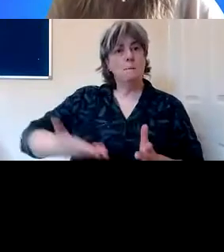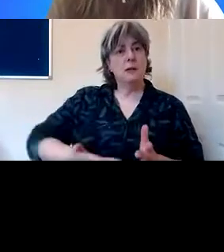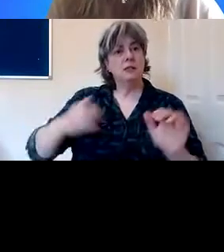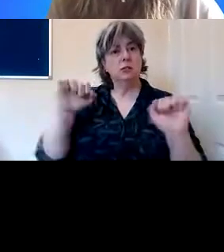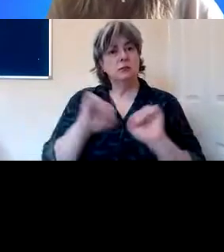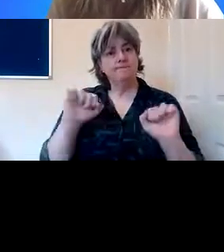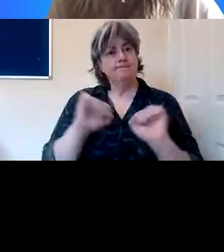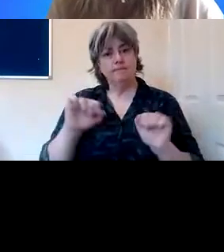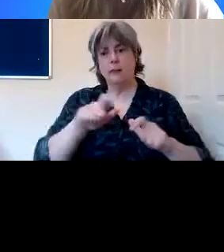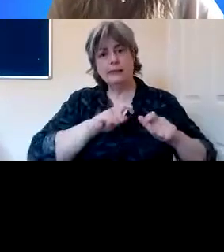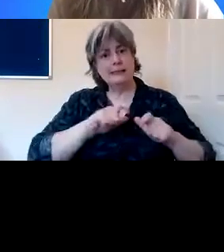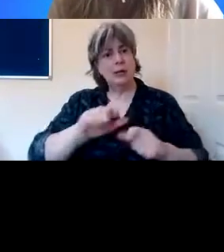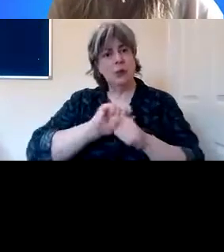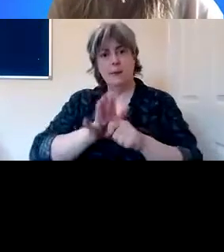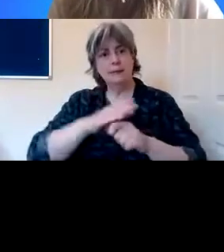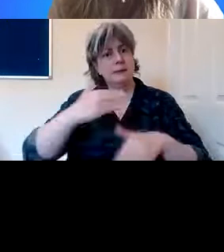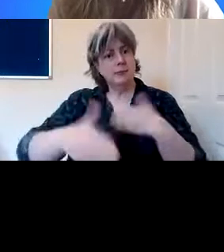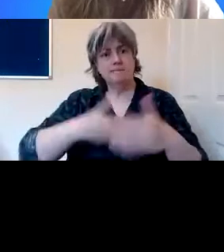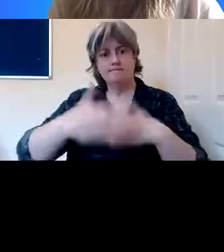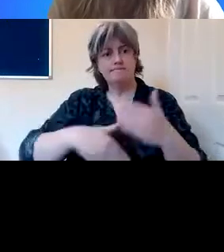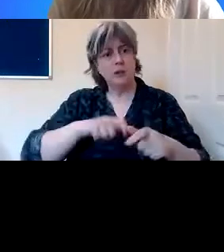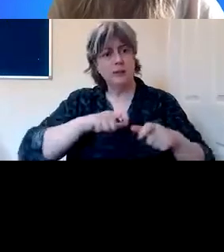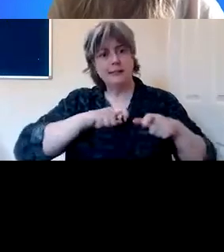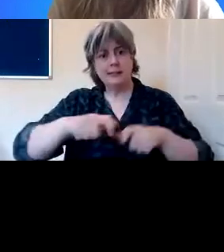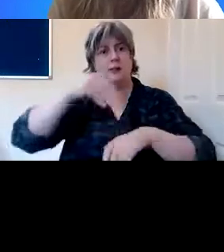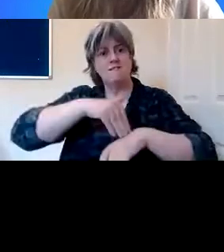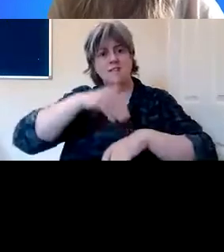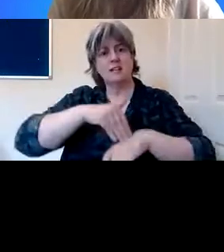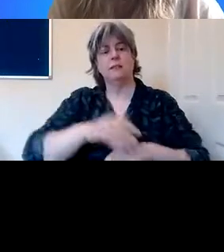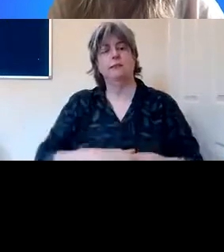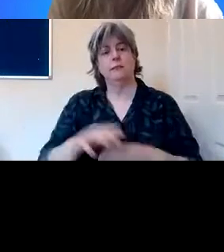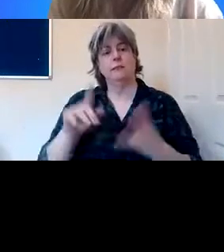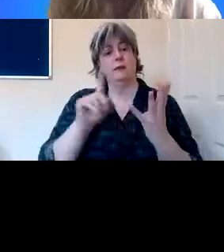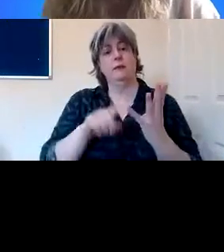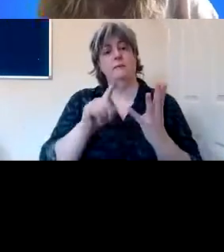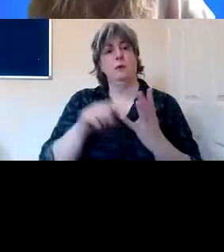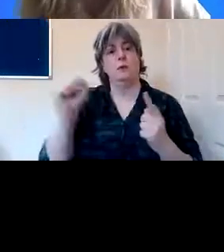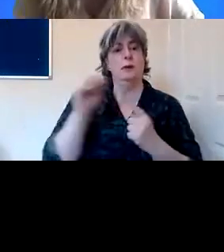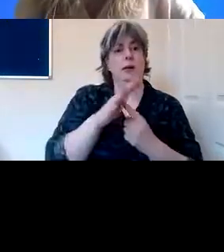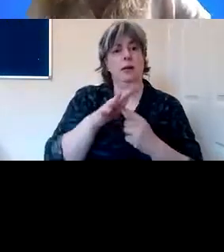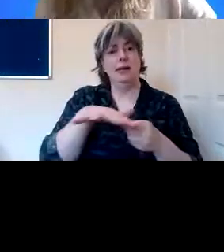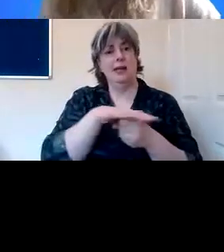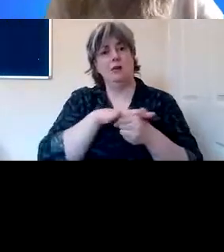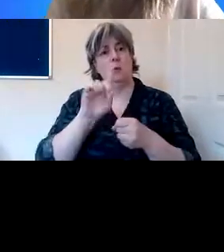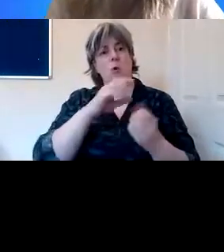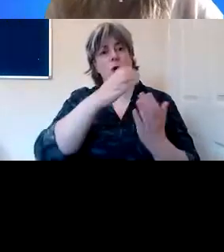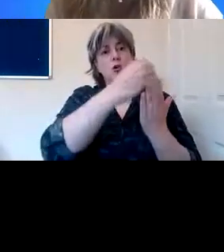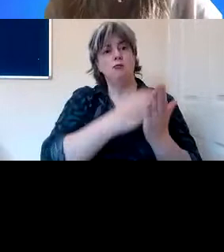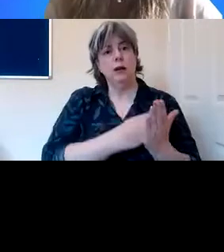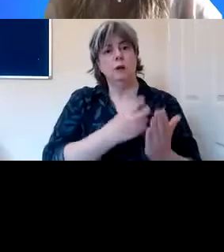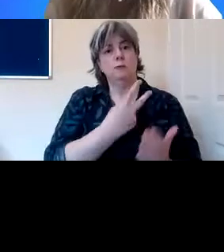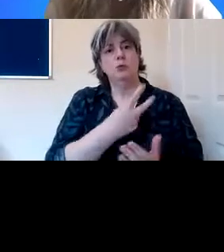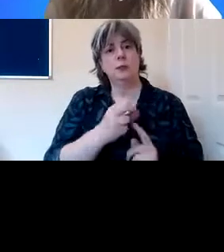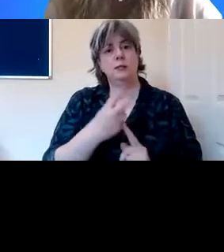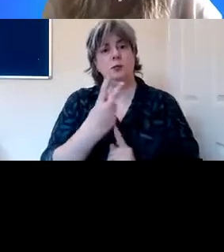an ongoing pandemic. The fourth key area for us is Curriculum